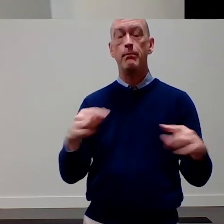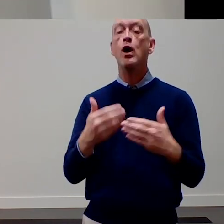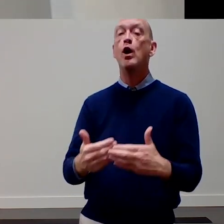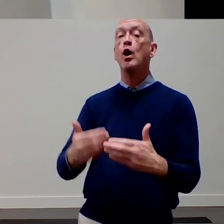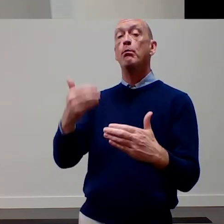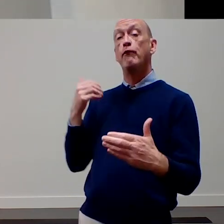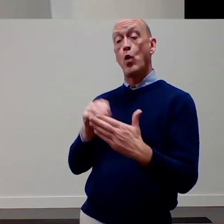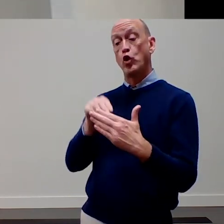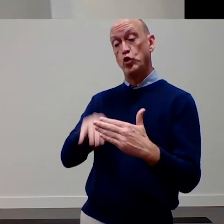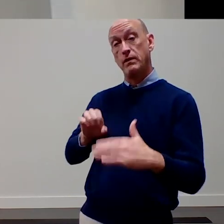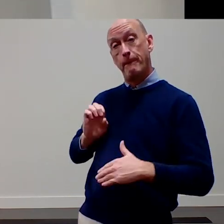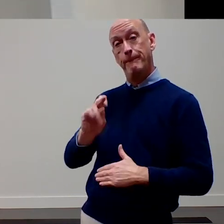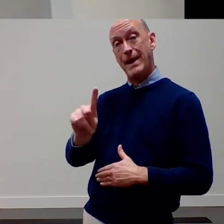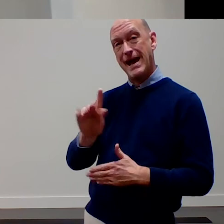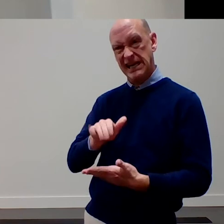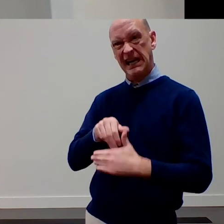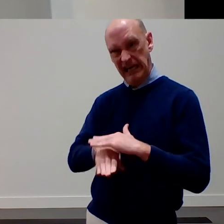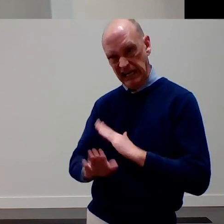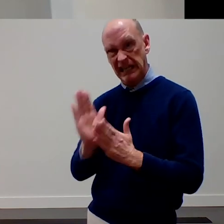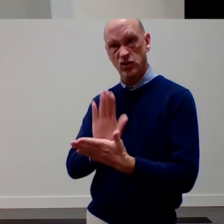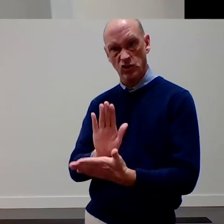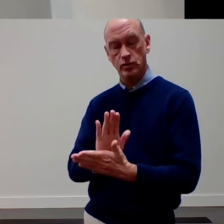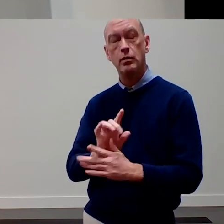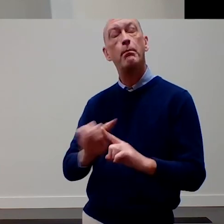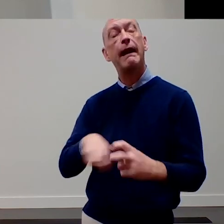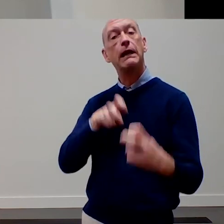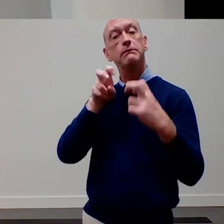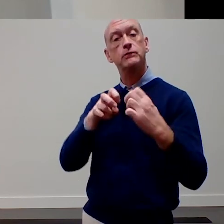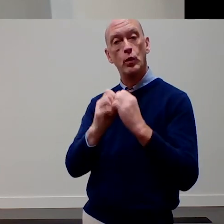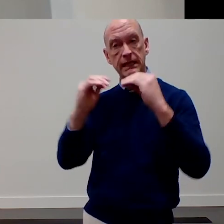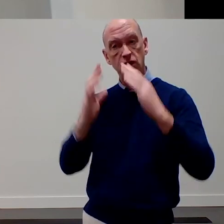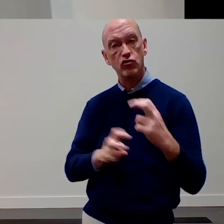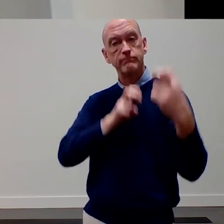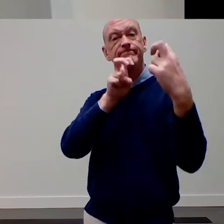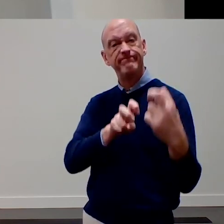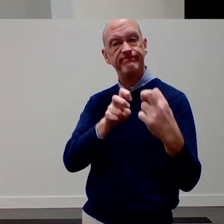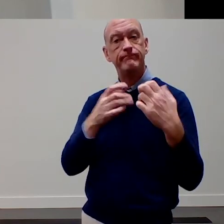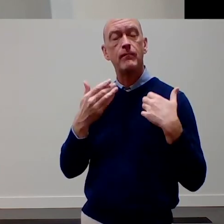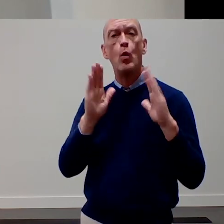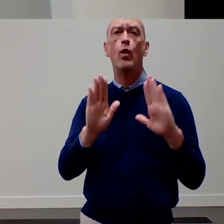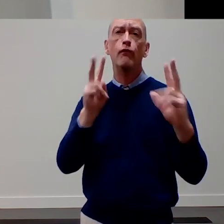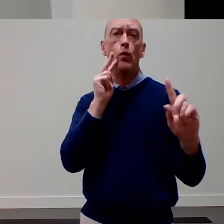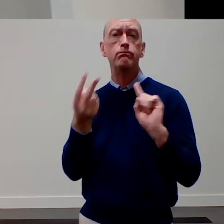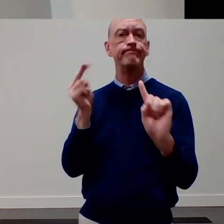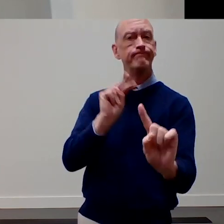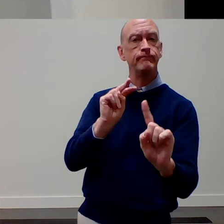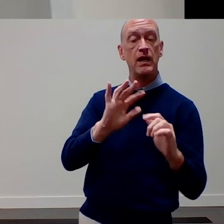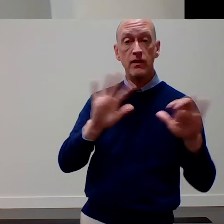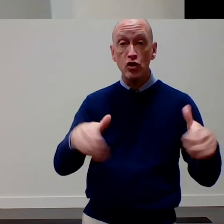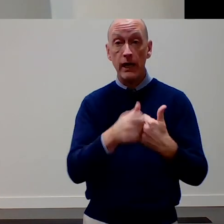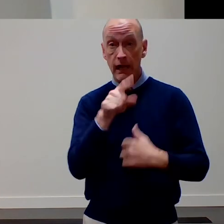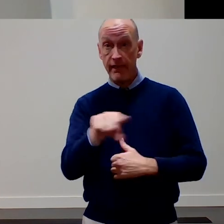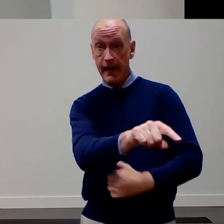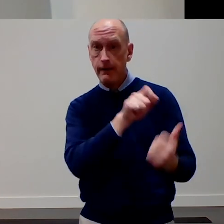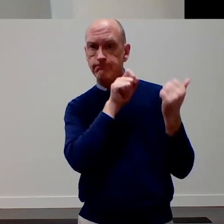take this time to show our children that is not what they can't do, but what they can do. Let's take this time to show our children how to navigate